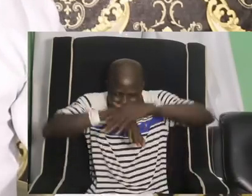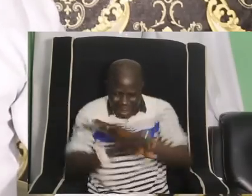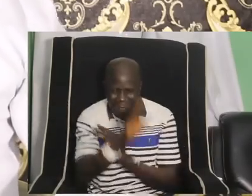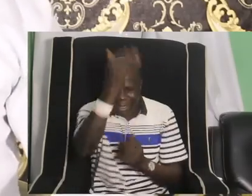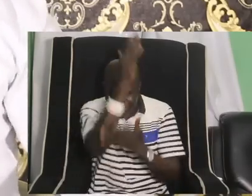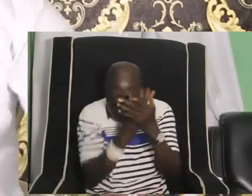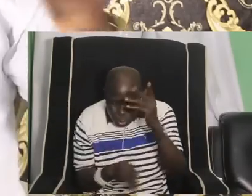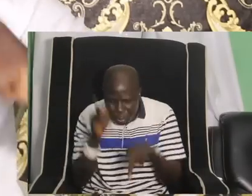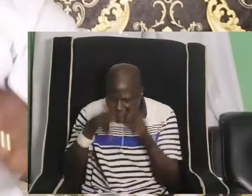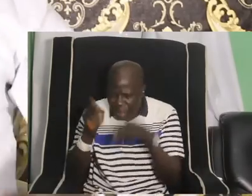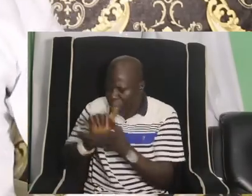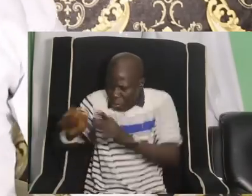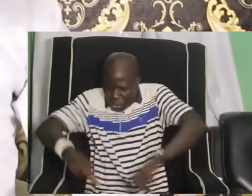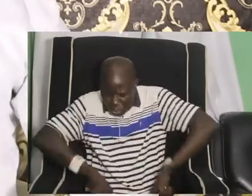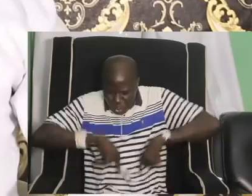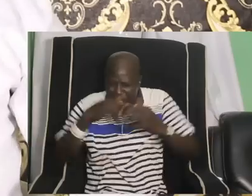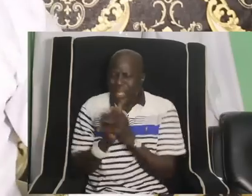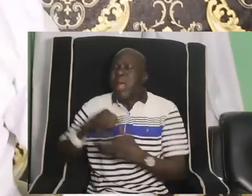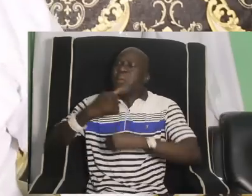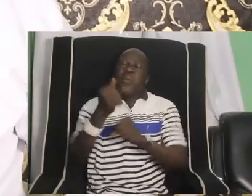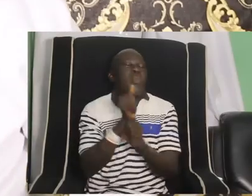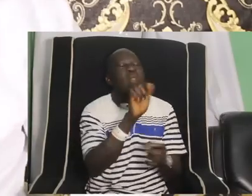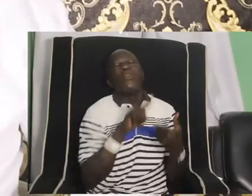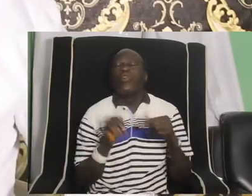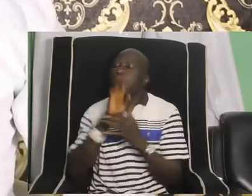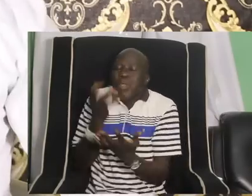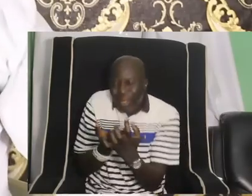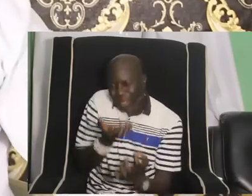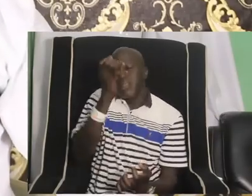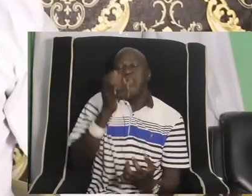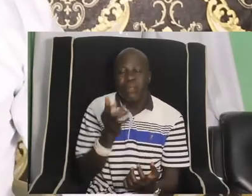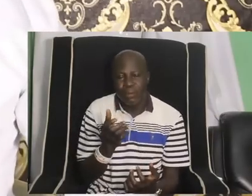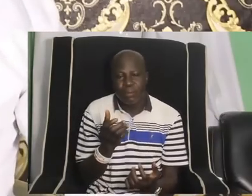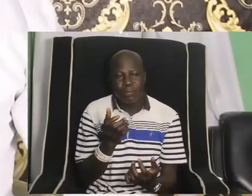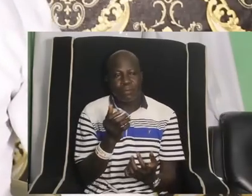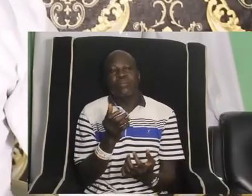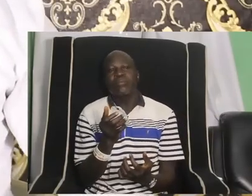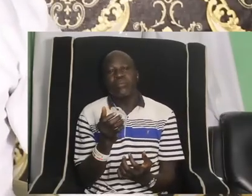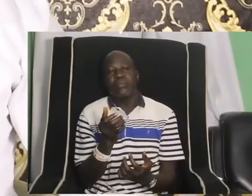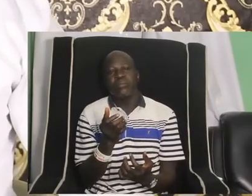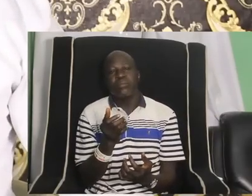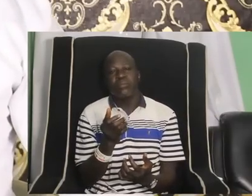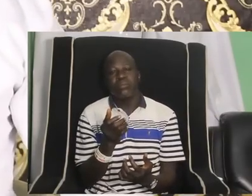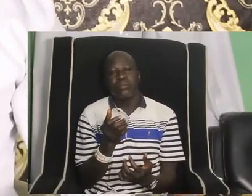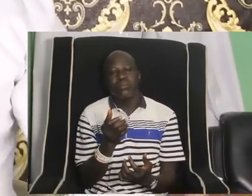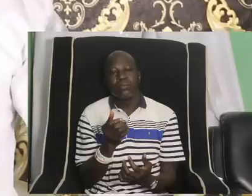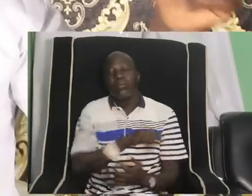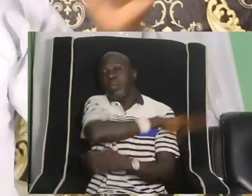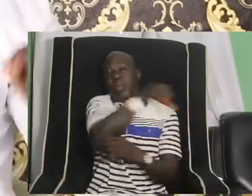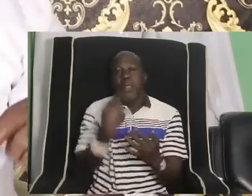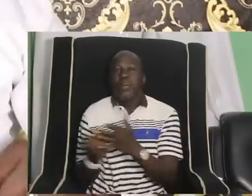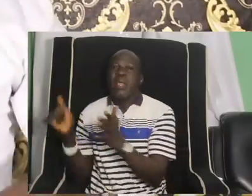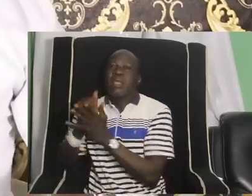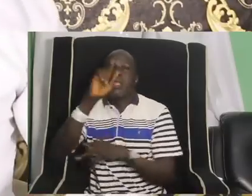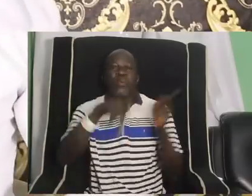battle. This battle have come since the life of the people that God be honorable in the society.